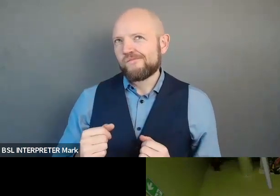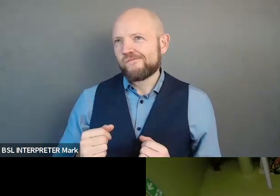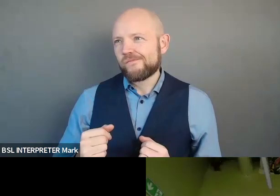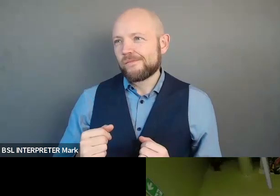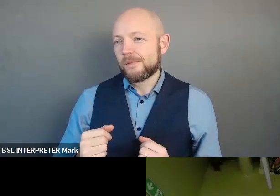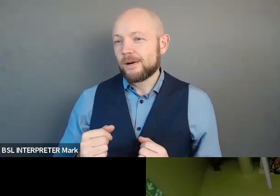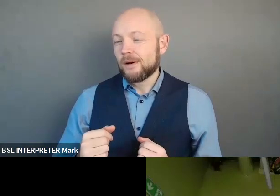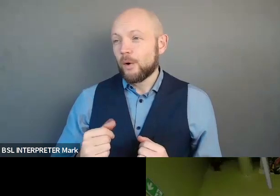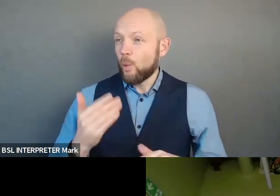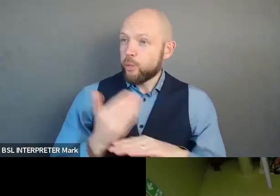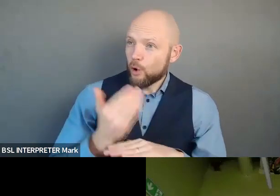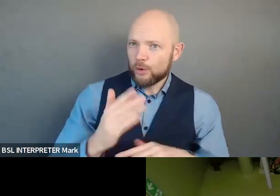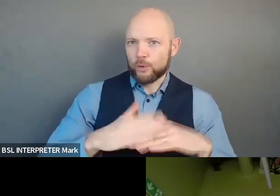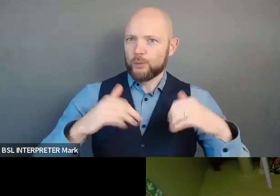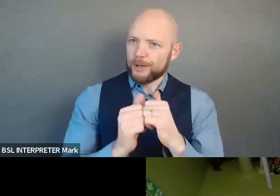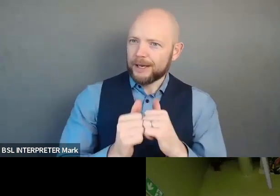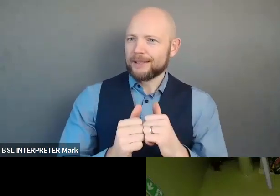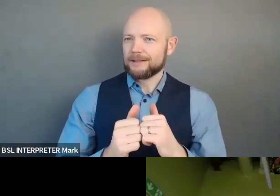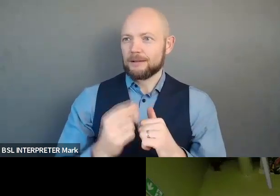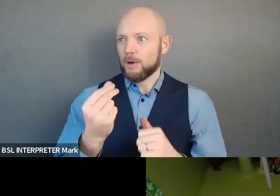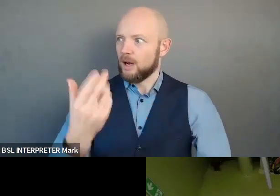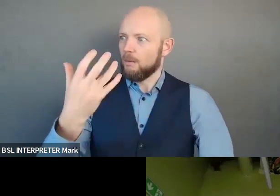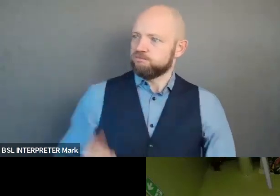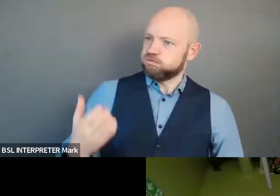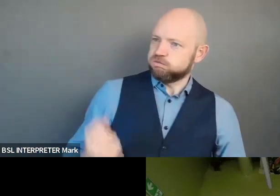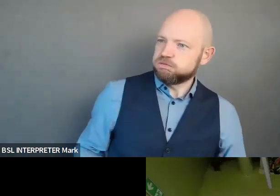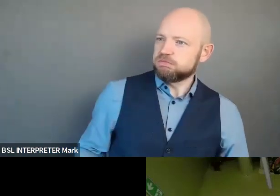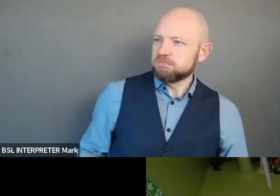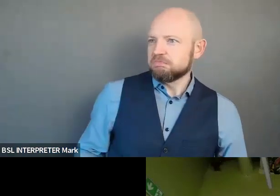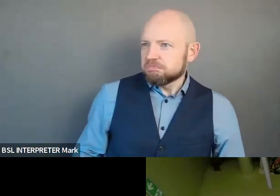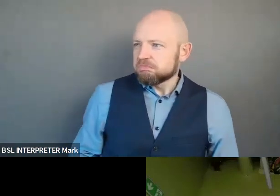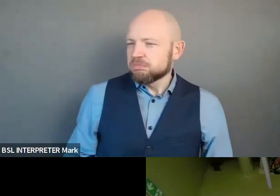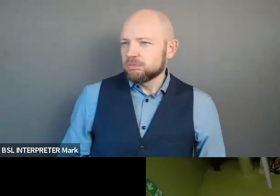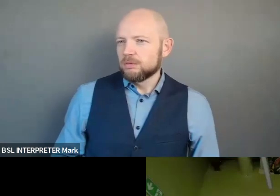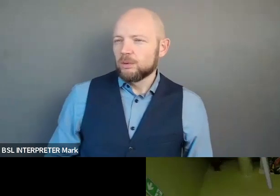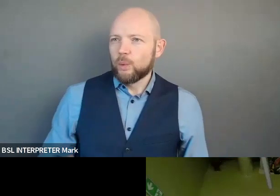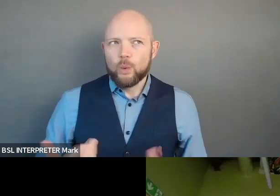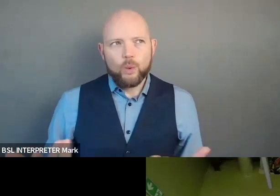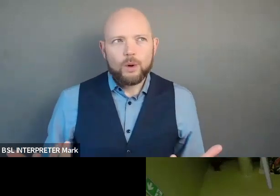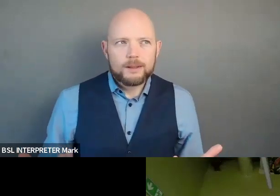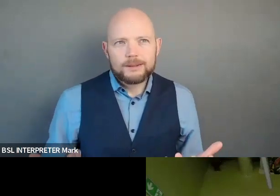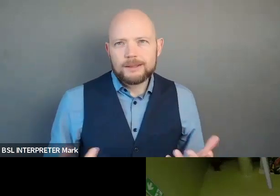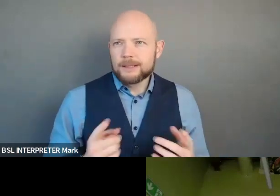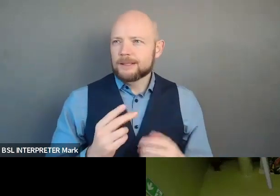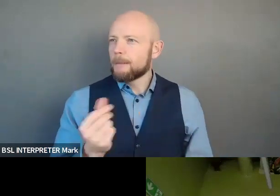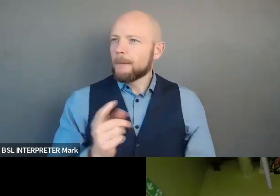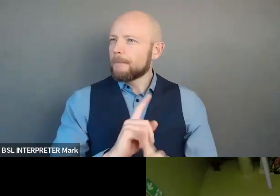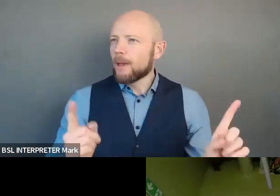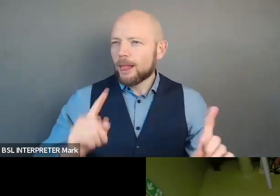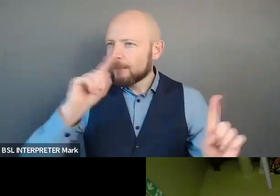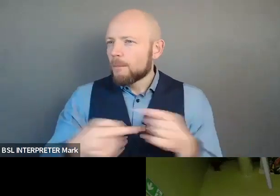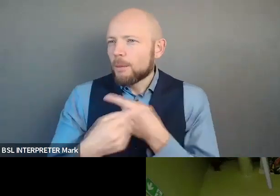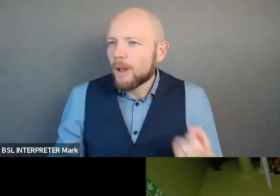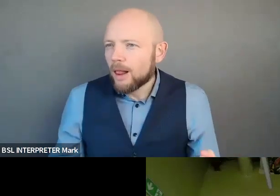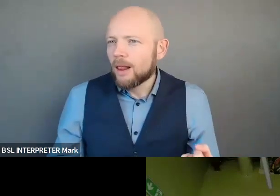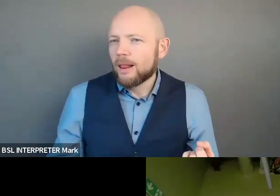the weekends and so forth, and great. It may just not be possible for somebody else that